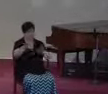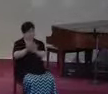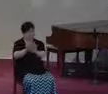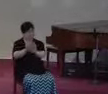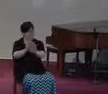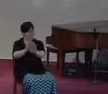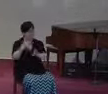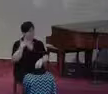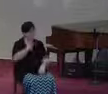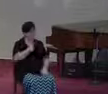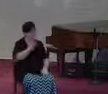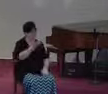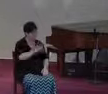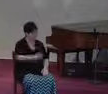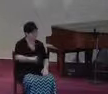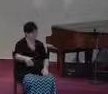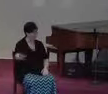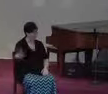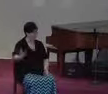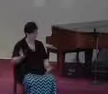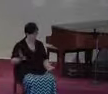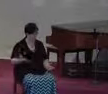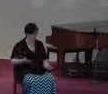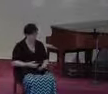We set them aside.